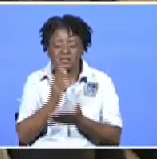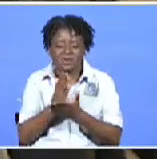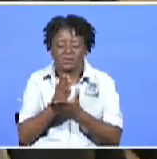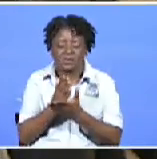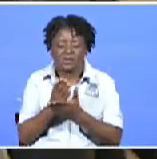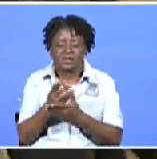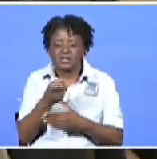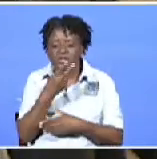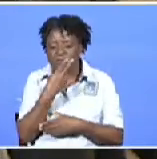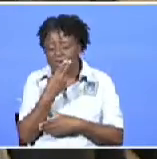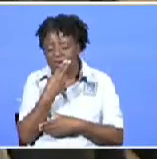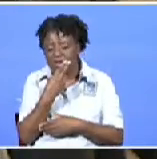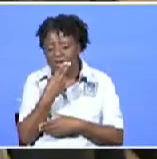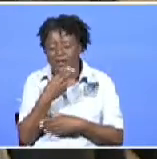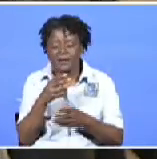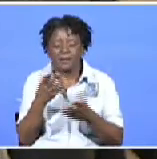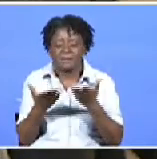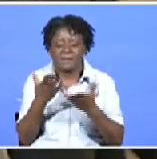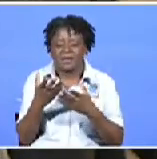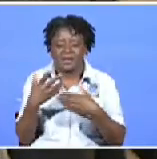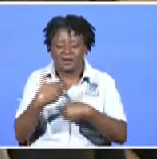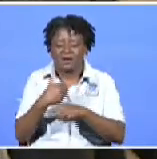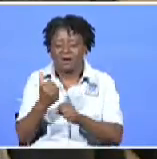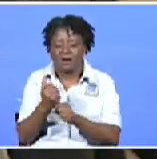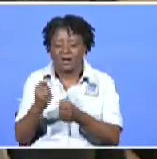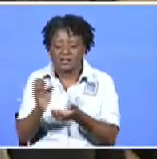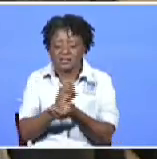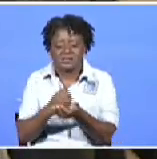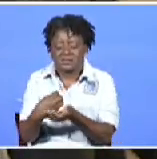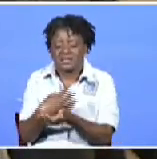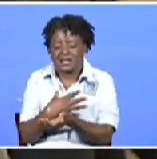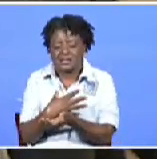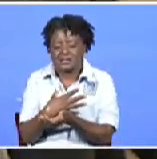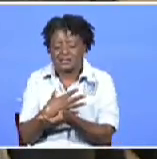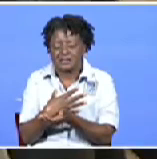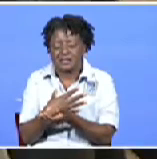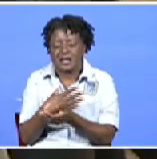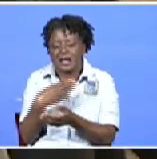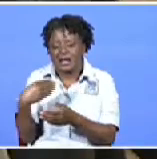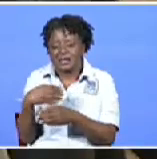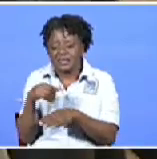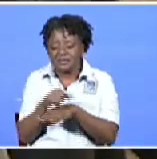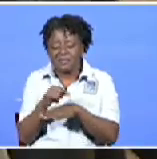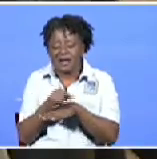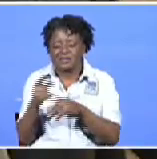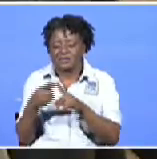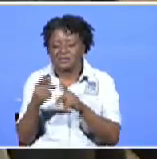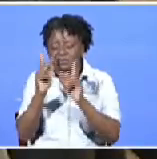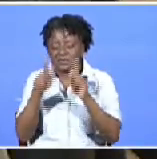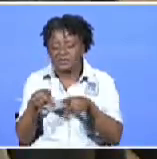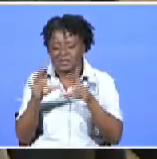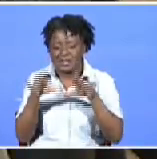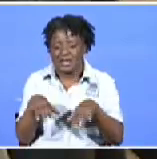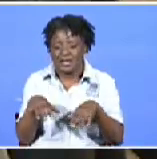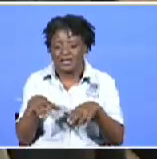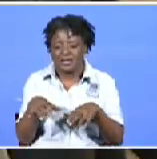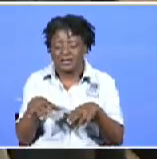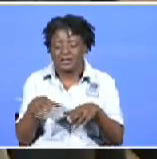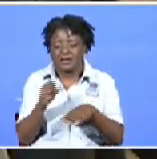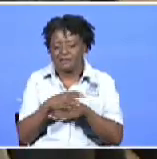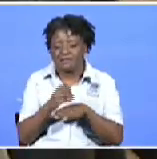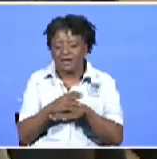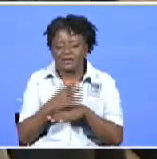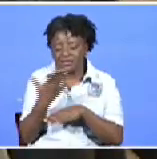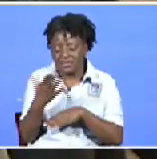terms of the morbidity or the impact to the patient, it can affect the quality of life,